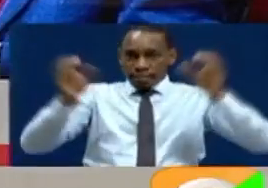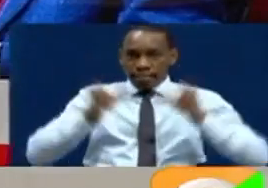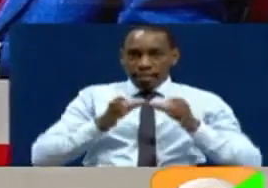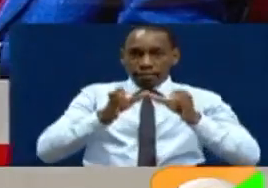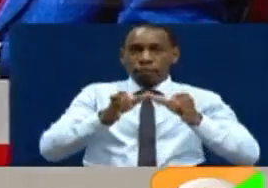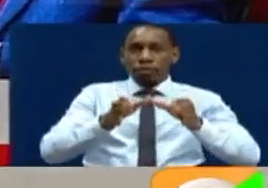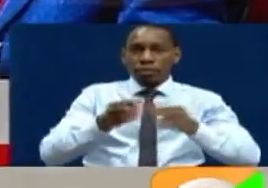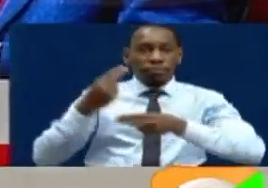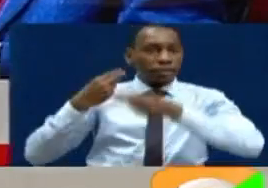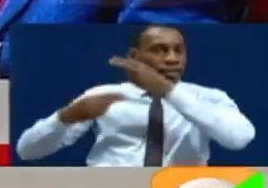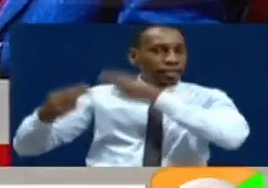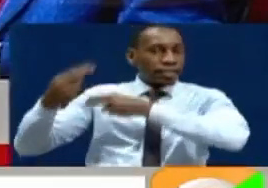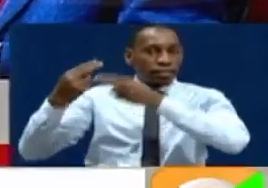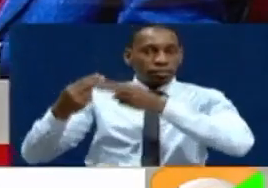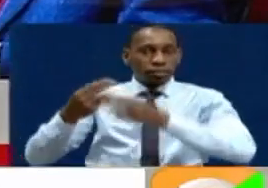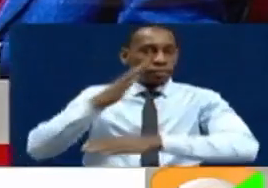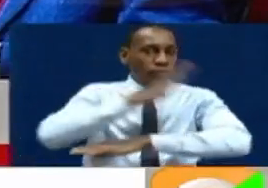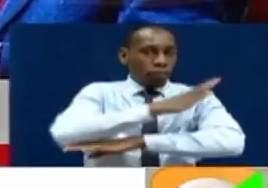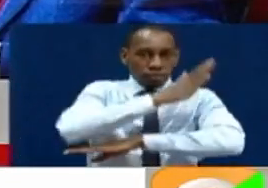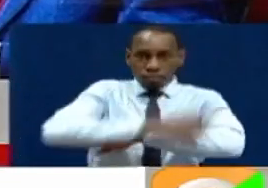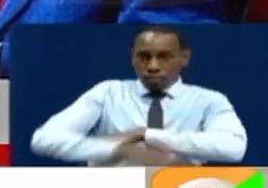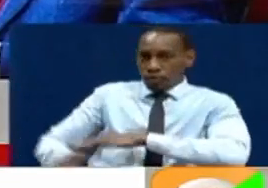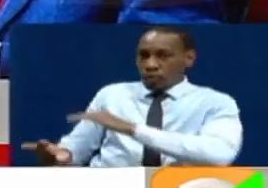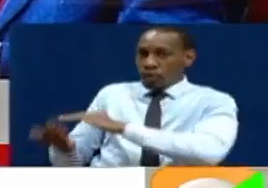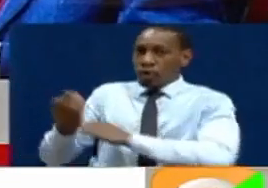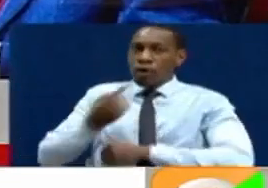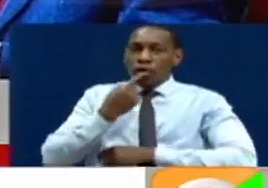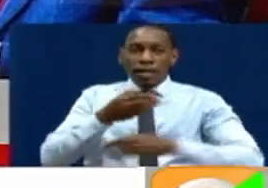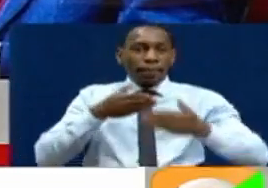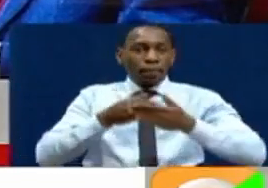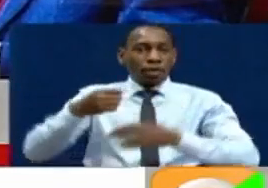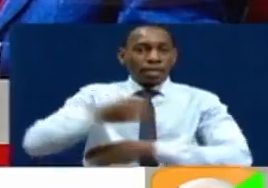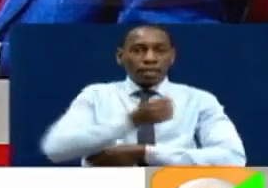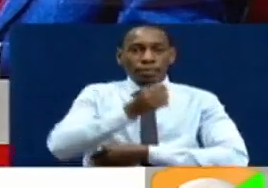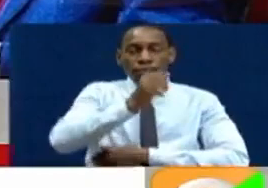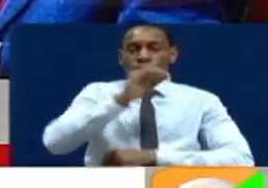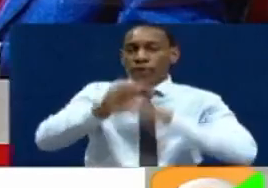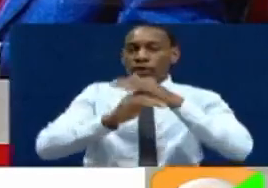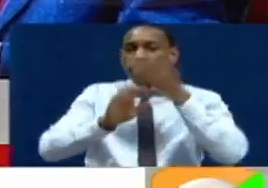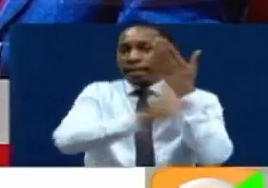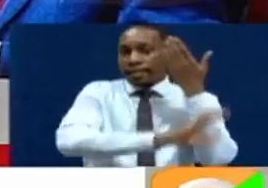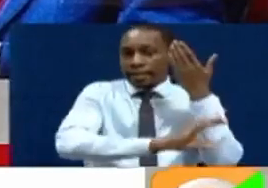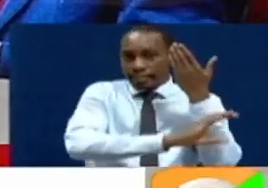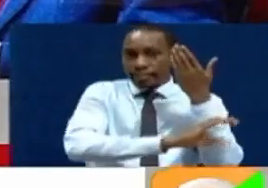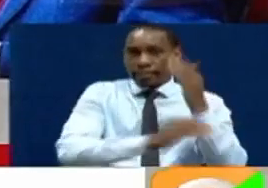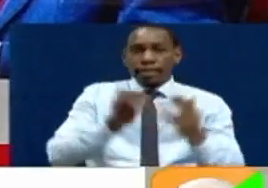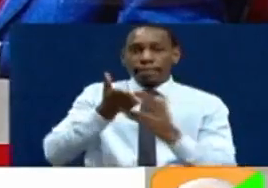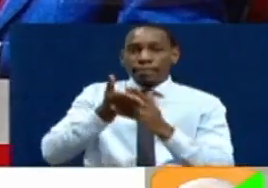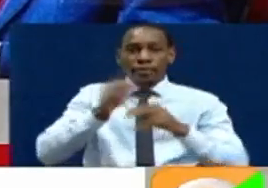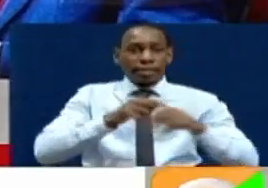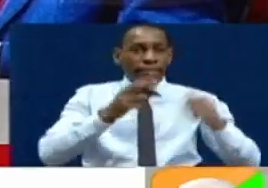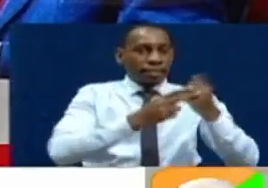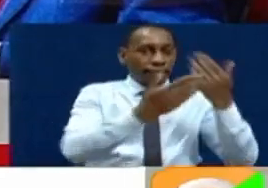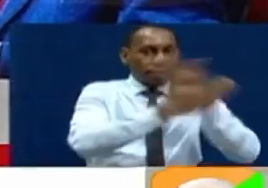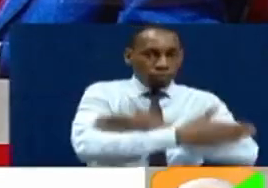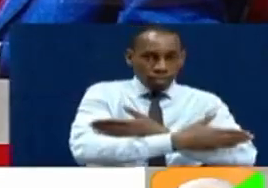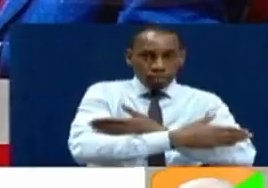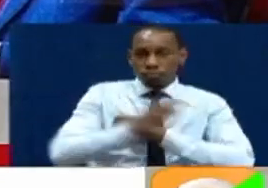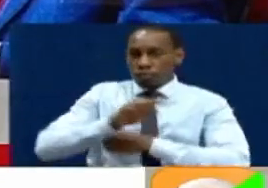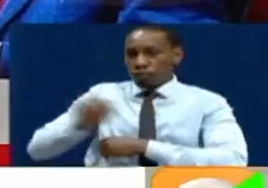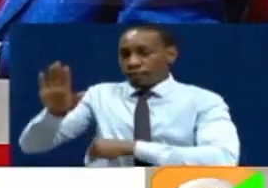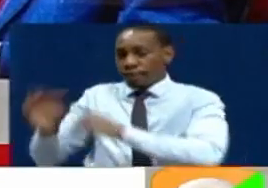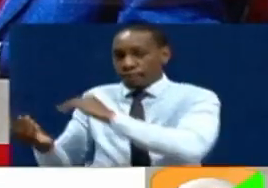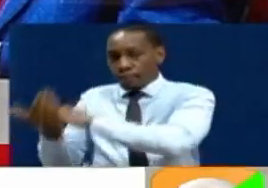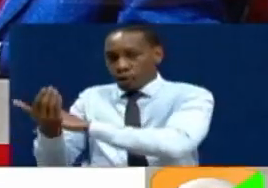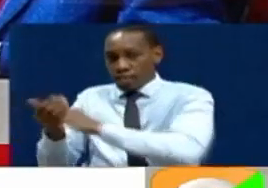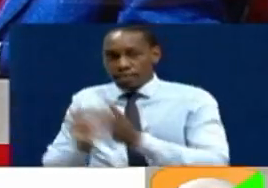Imposed a historic dusk to dawn curfew prohibiting movement in the entire country between 7 p.m. and 5